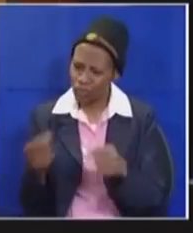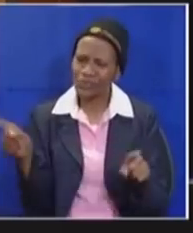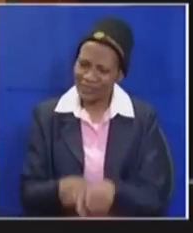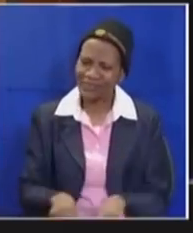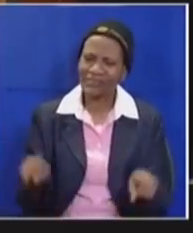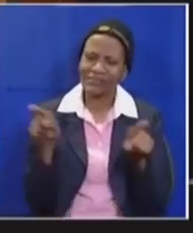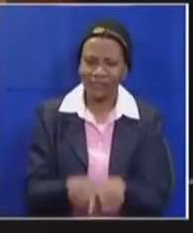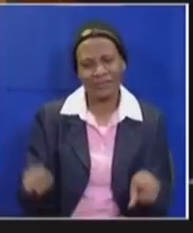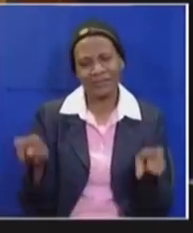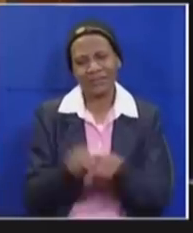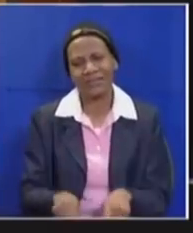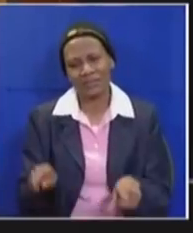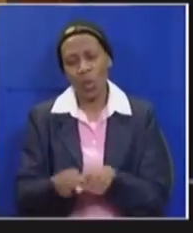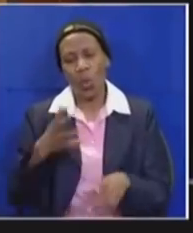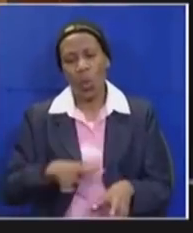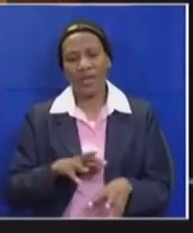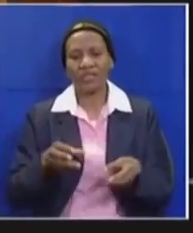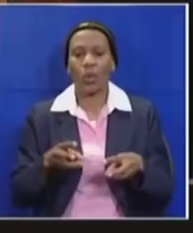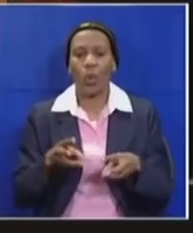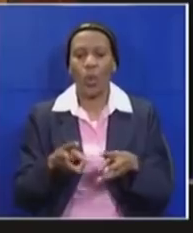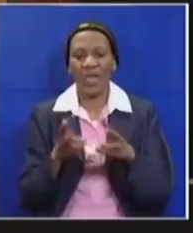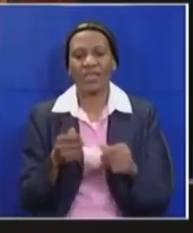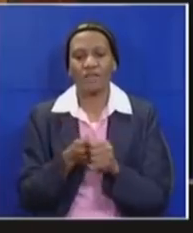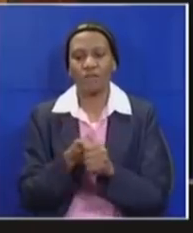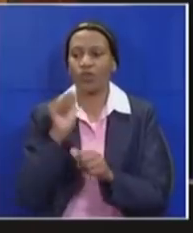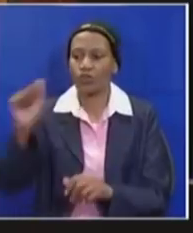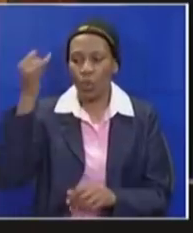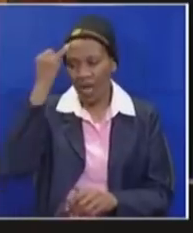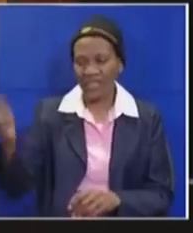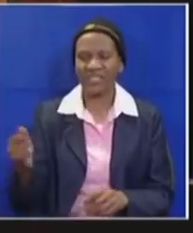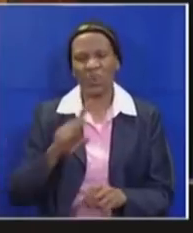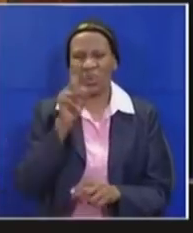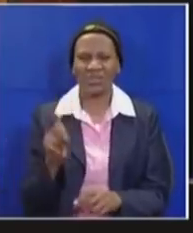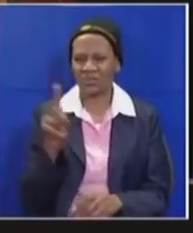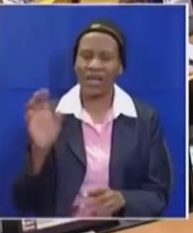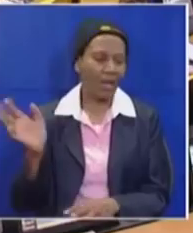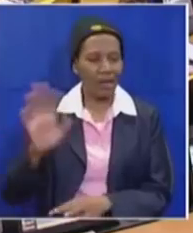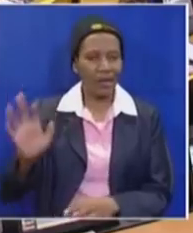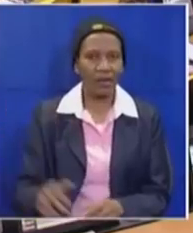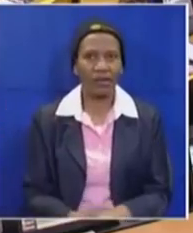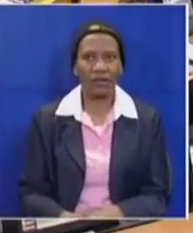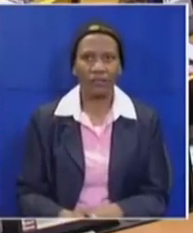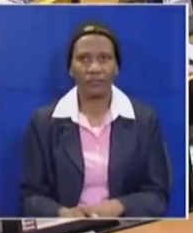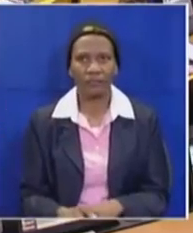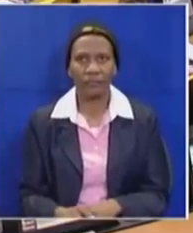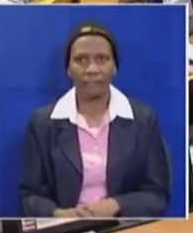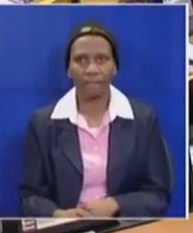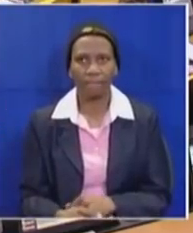on getting the quality of that. Honorable members, I withdraw, guys. Honorable members.